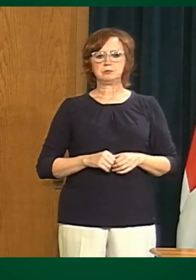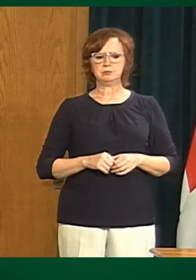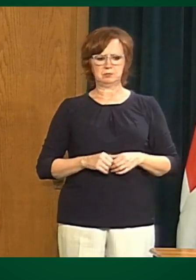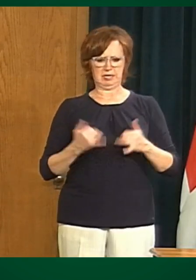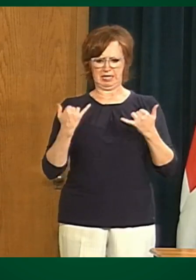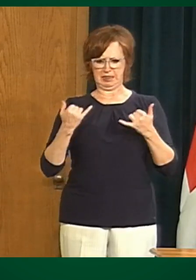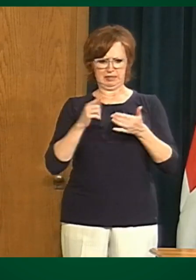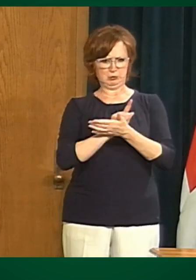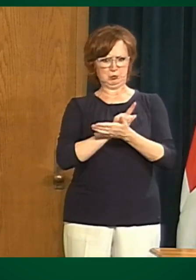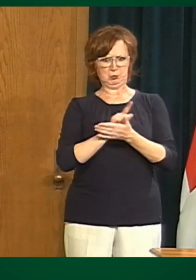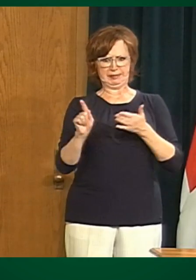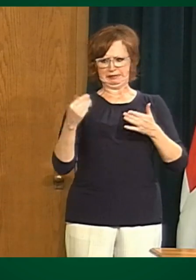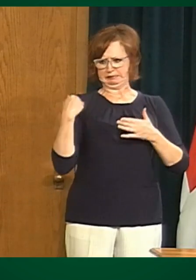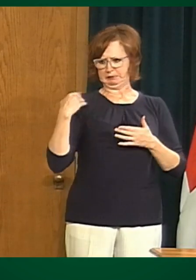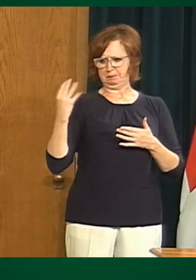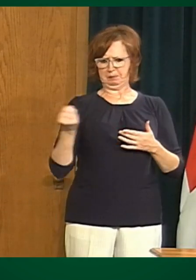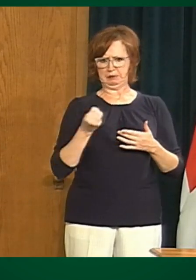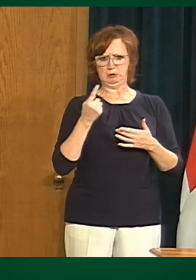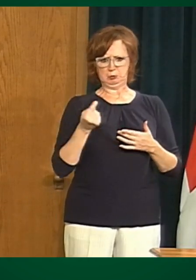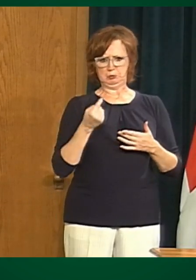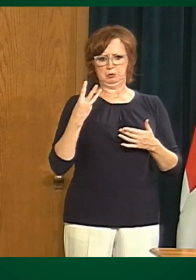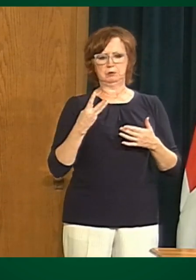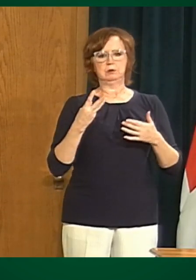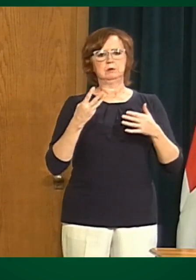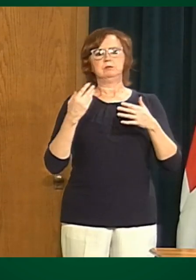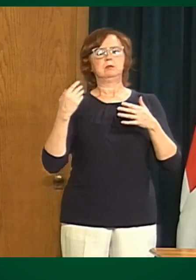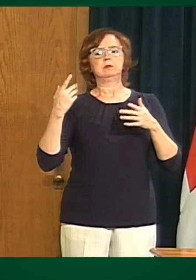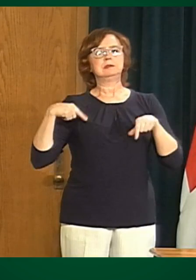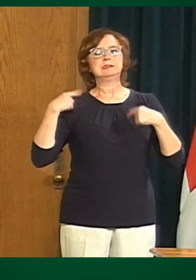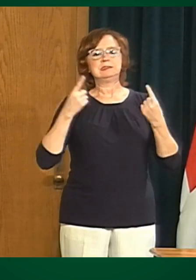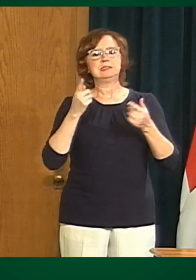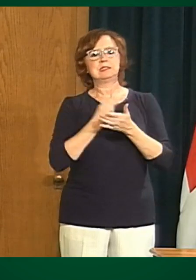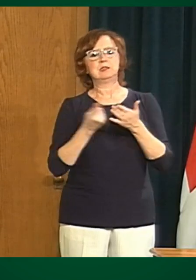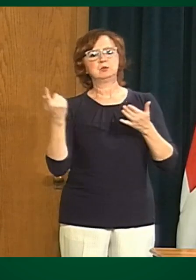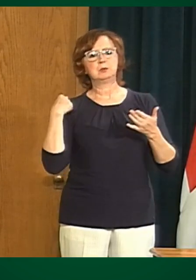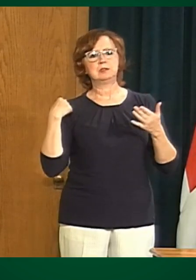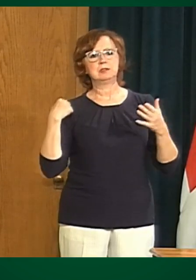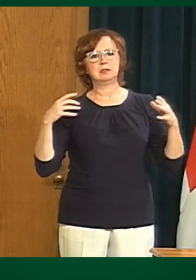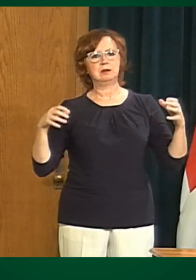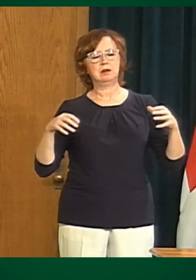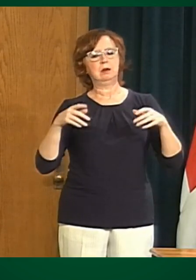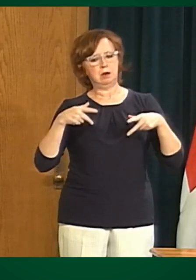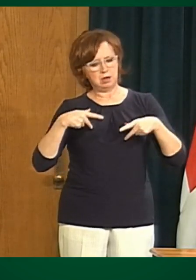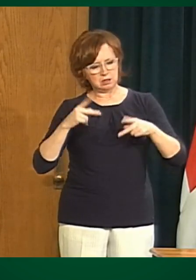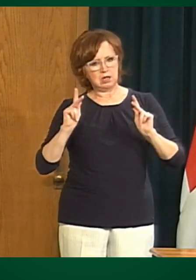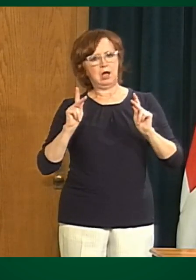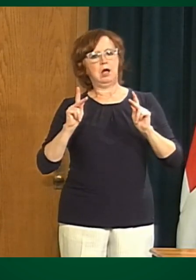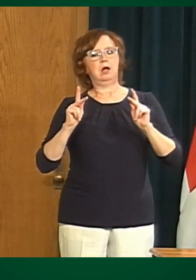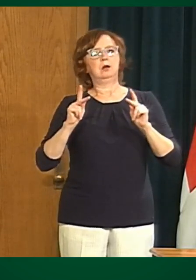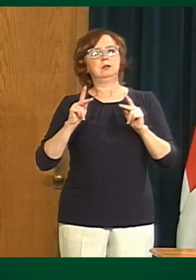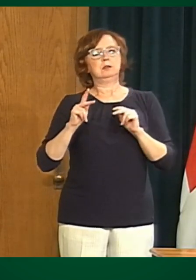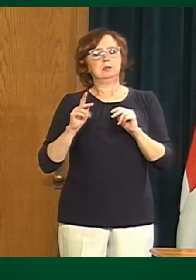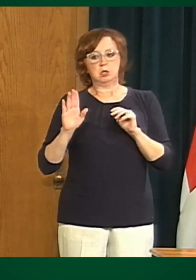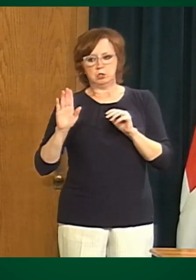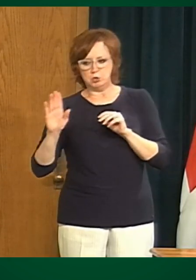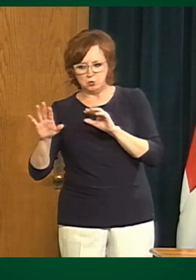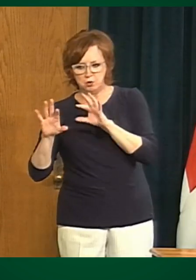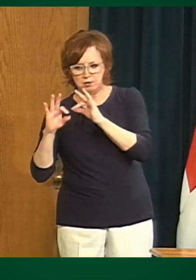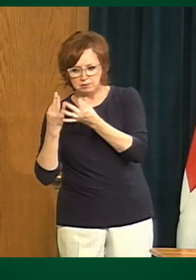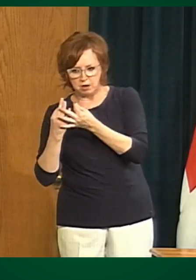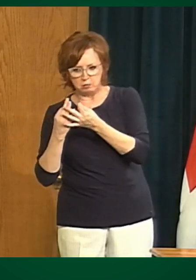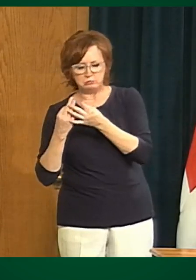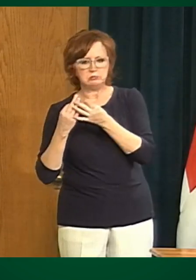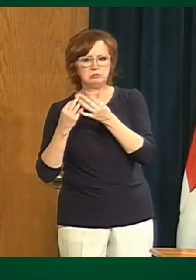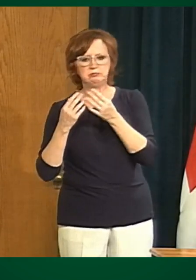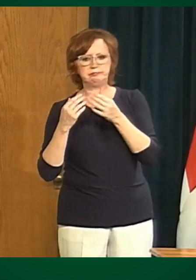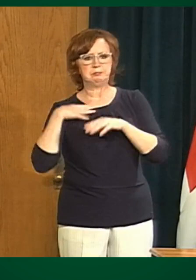that you can make a virtual household with one or two other families or one or two other friends, but stick to the same